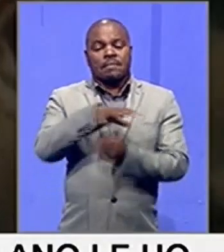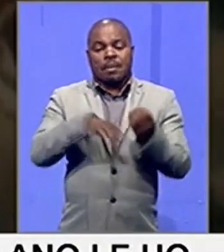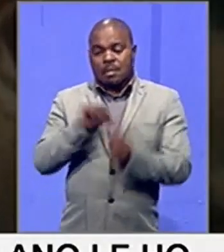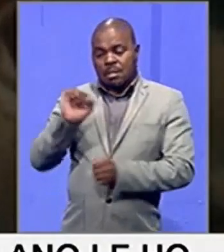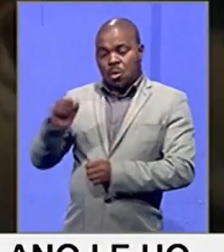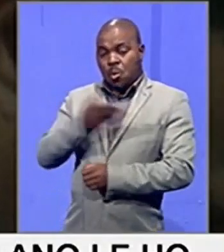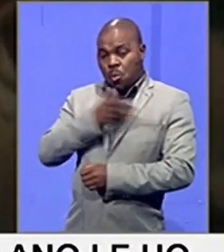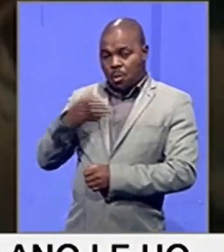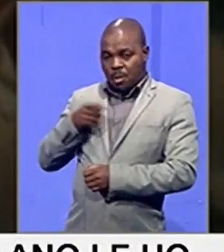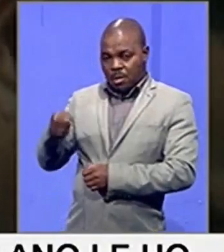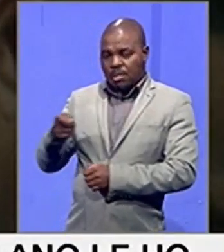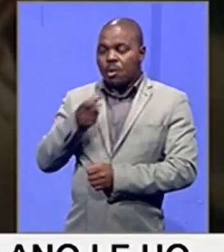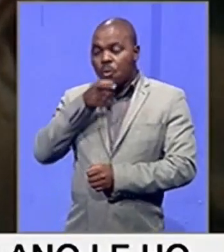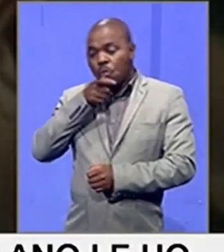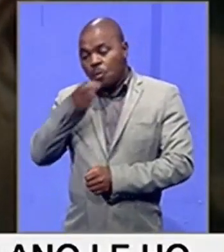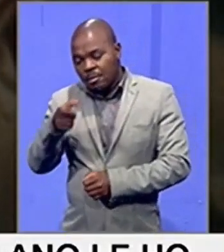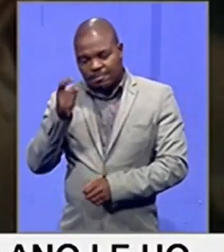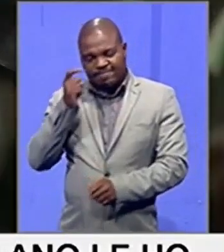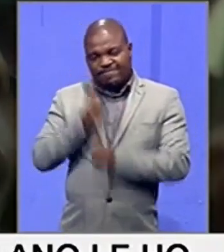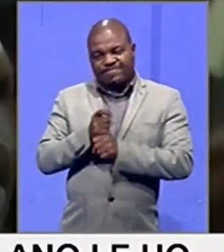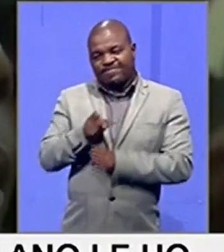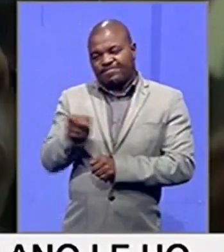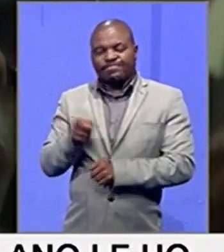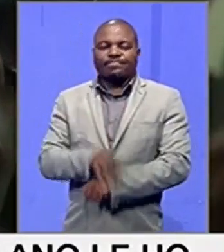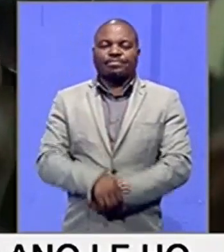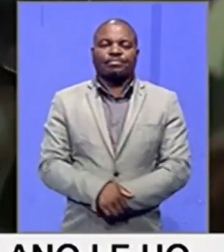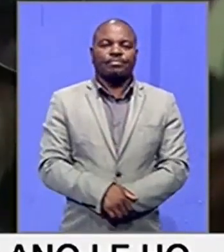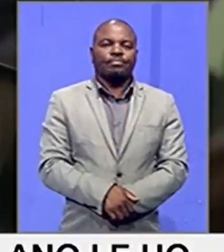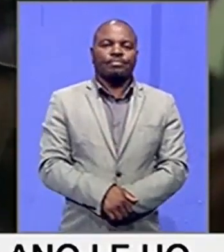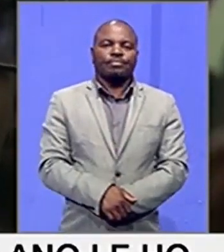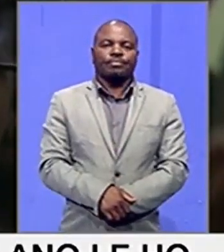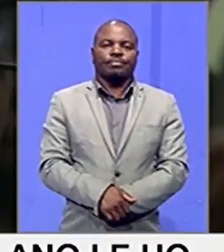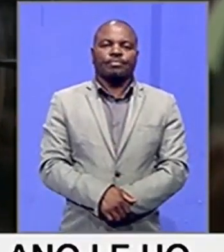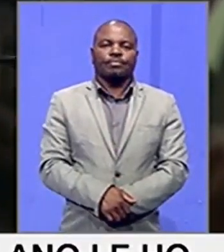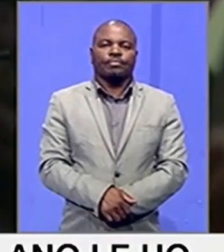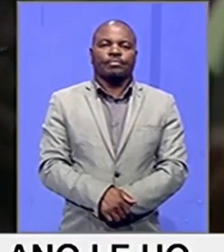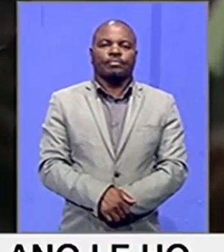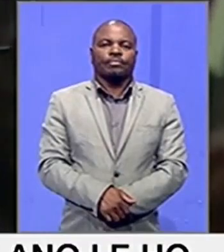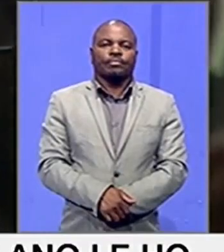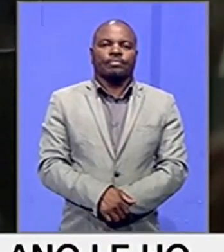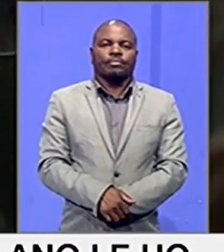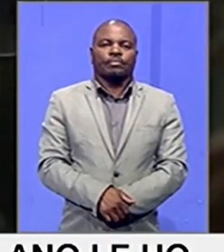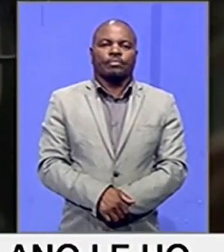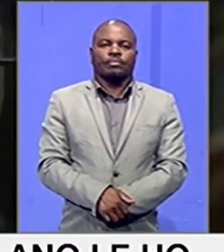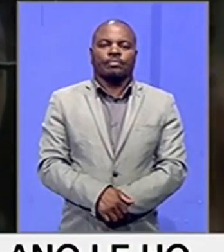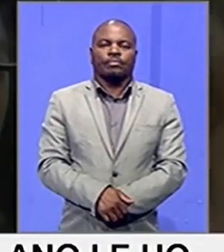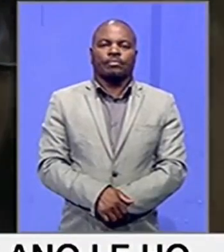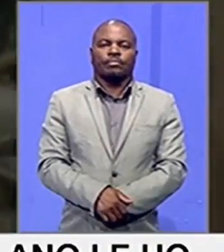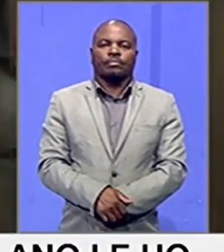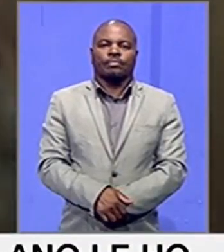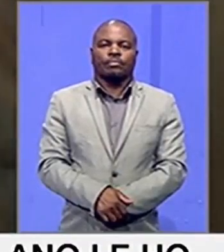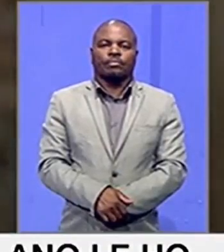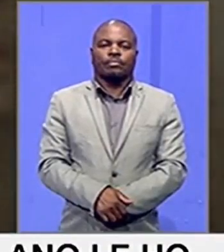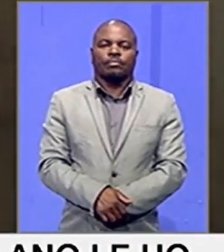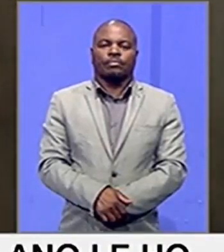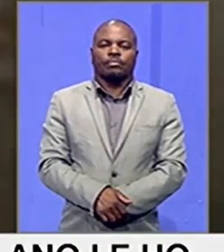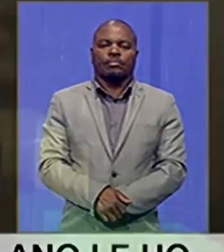moswi ba ganne go tshwaela. Sentle English, SABC News, Orkney.